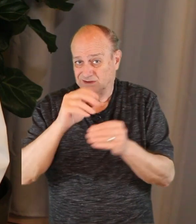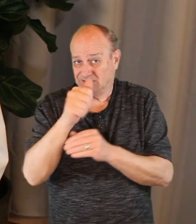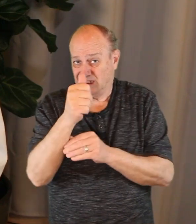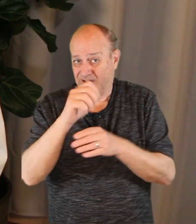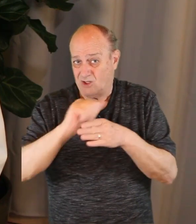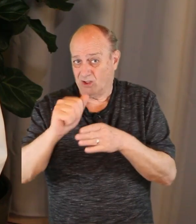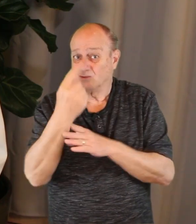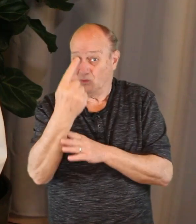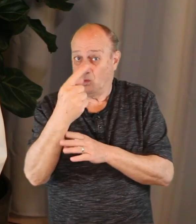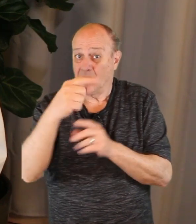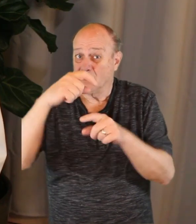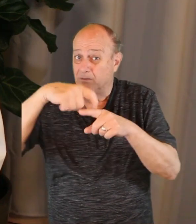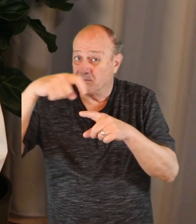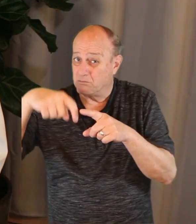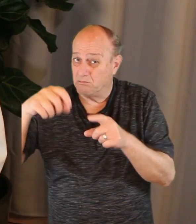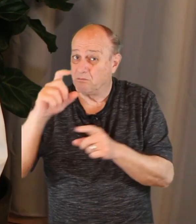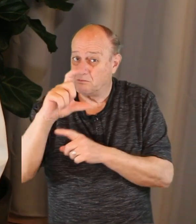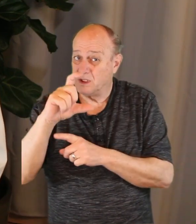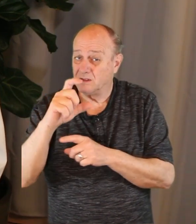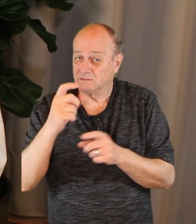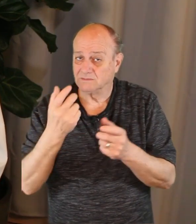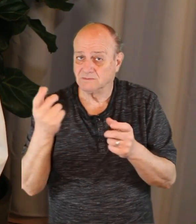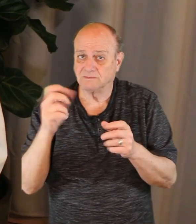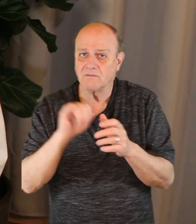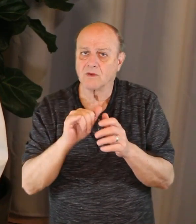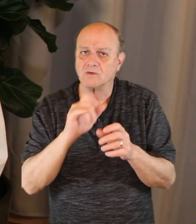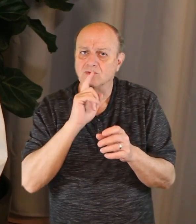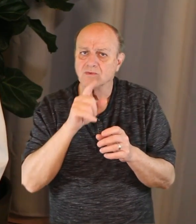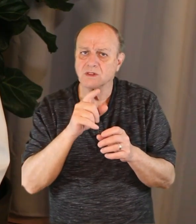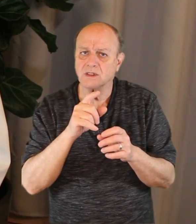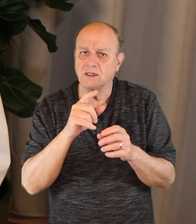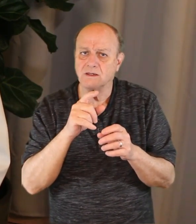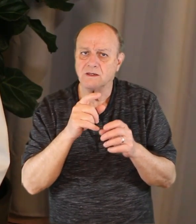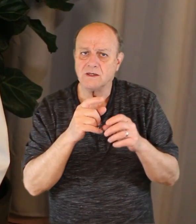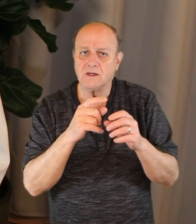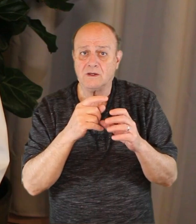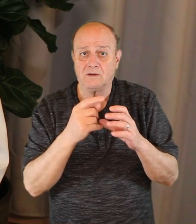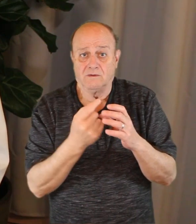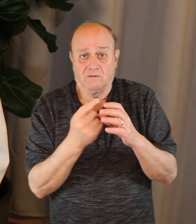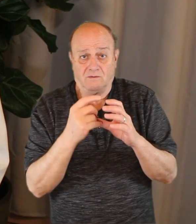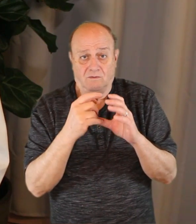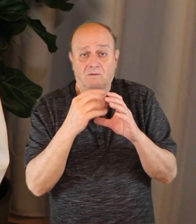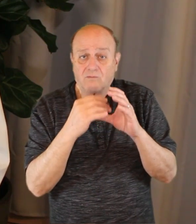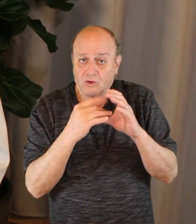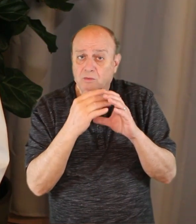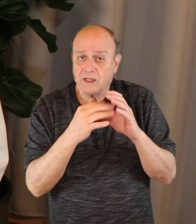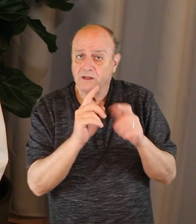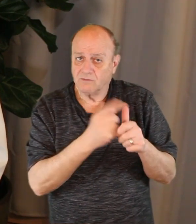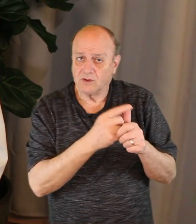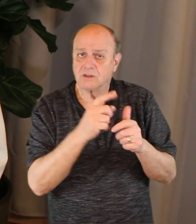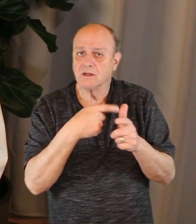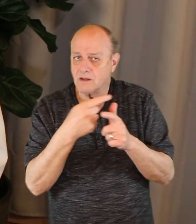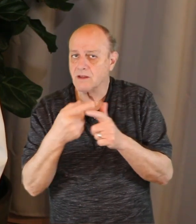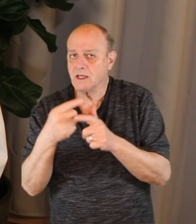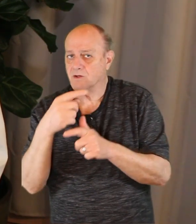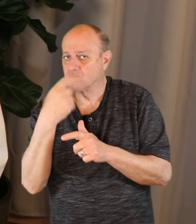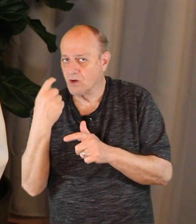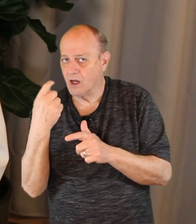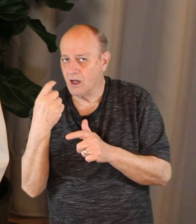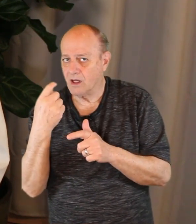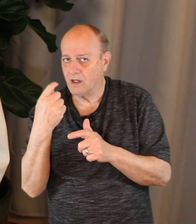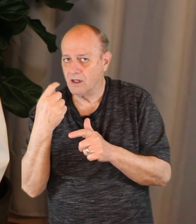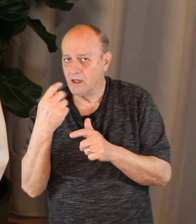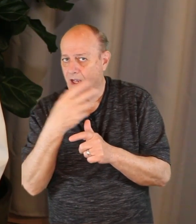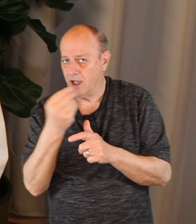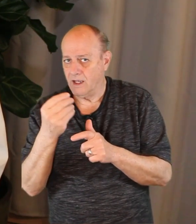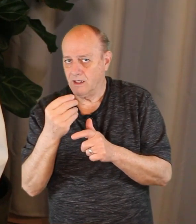bean. Those beans are actually fermented first and then dried and then soaked in an alcohol